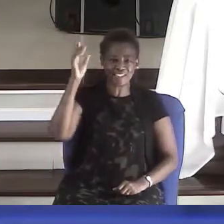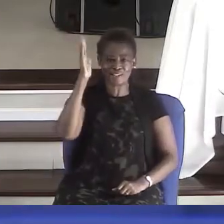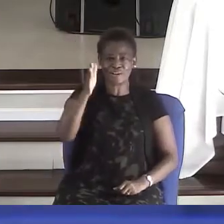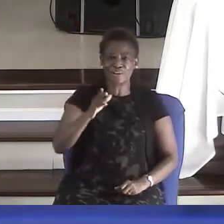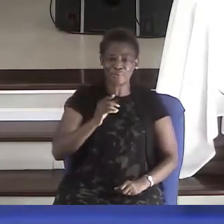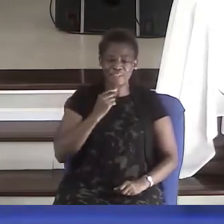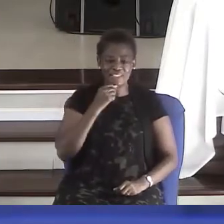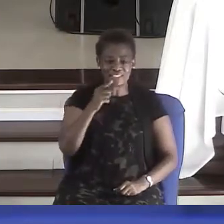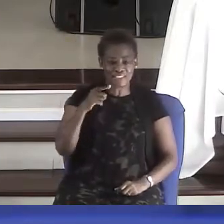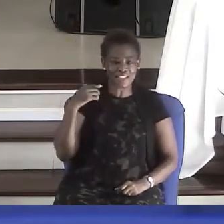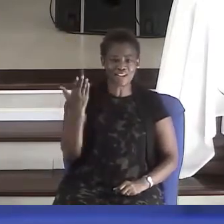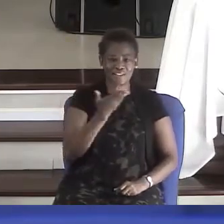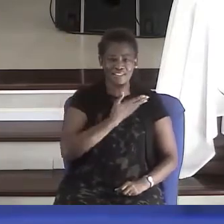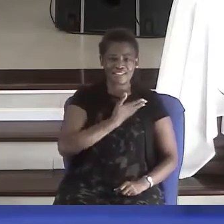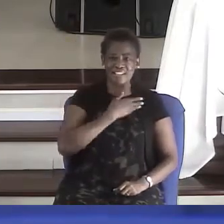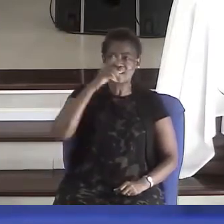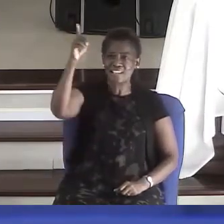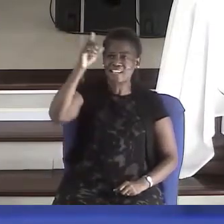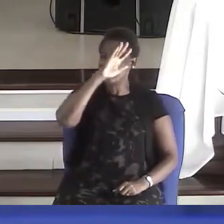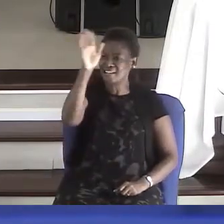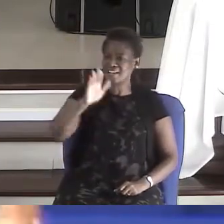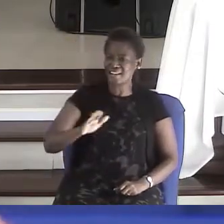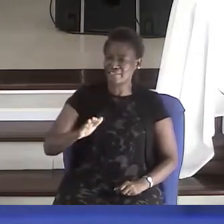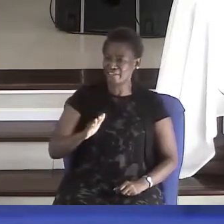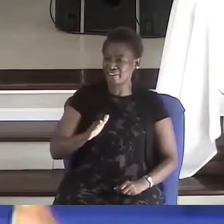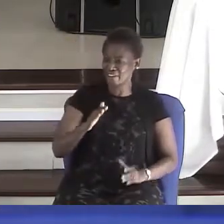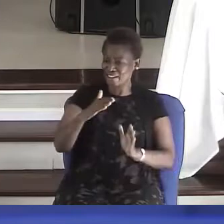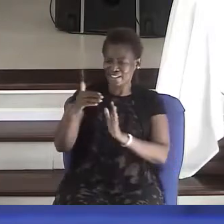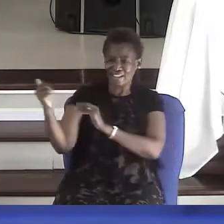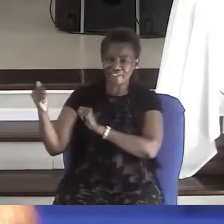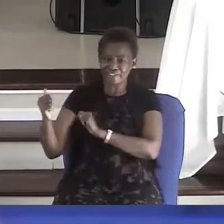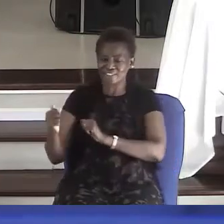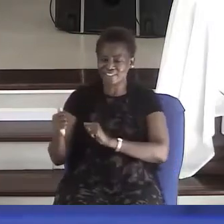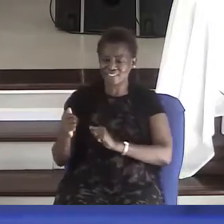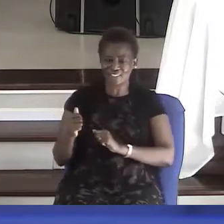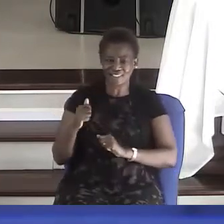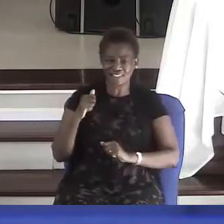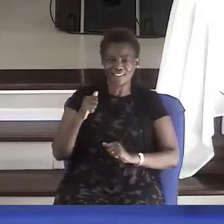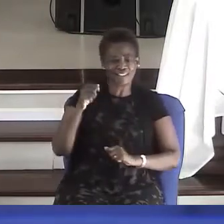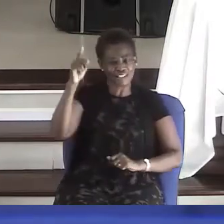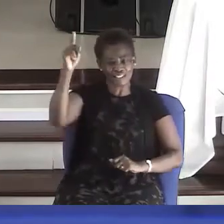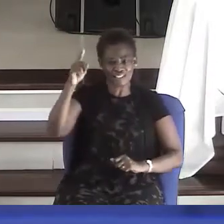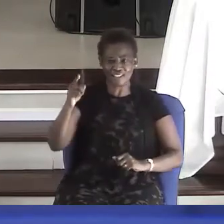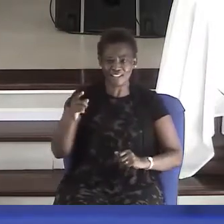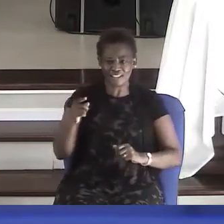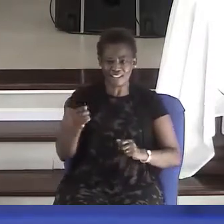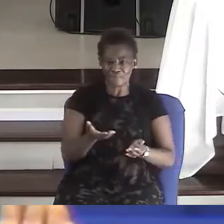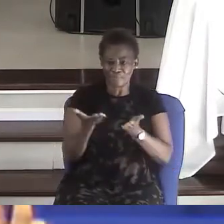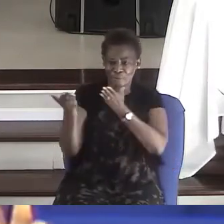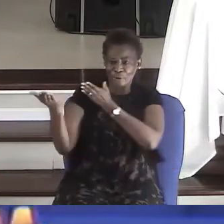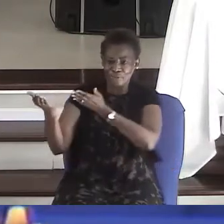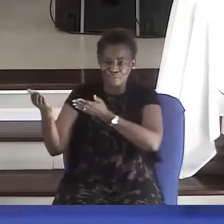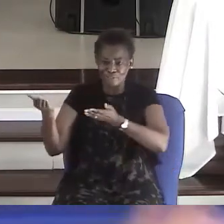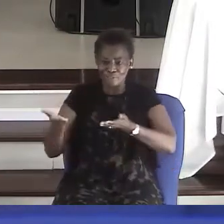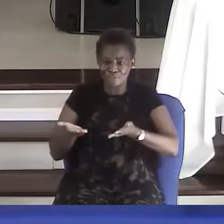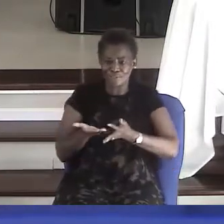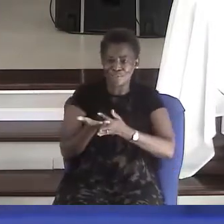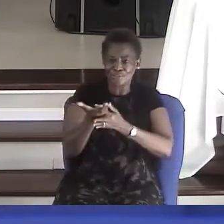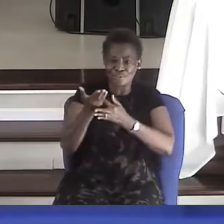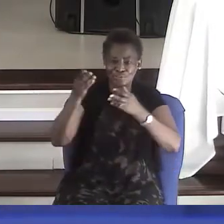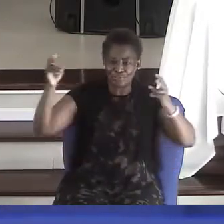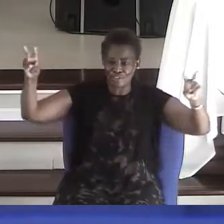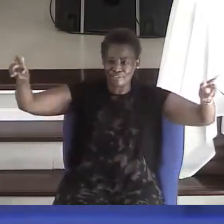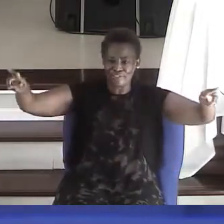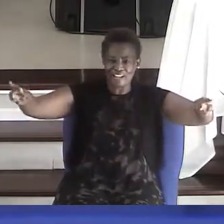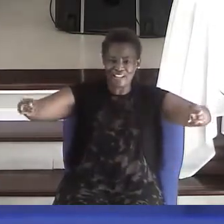He's with us always. He took us through the valley of the shadow of death. He took us, he will spare some